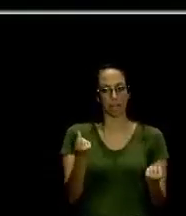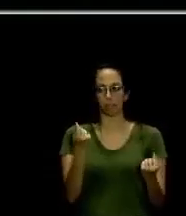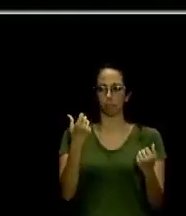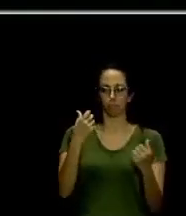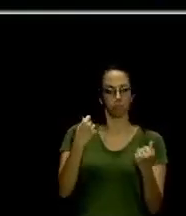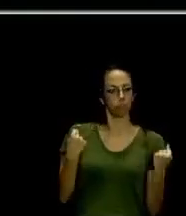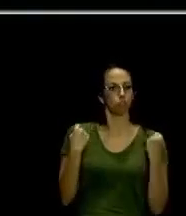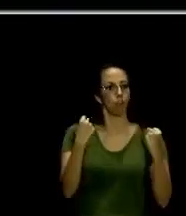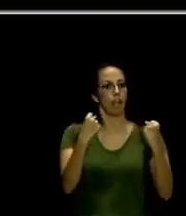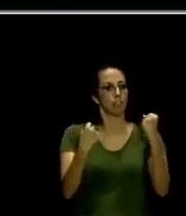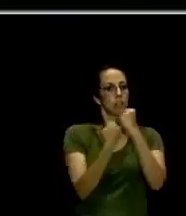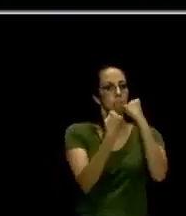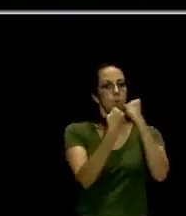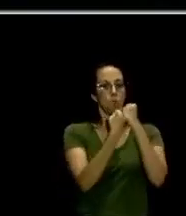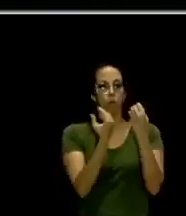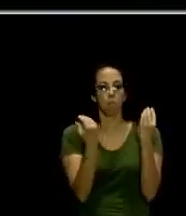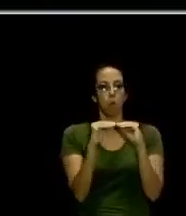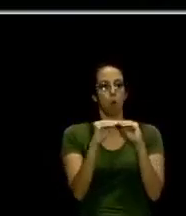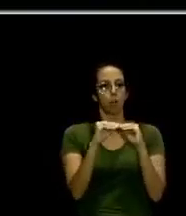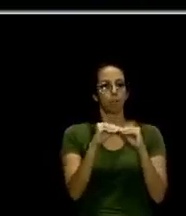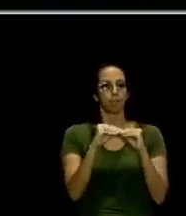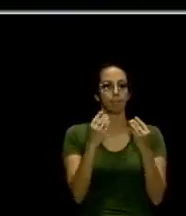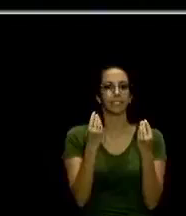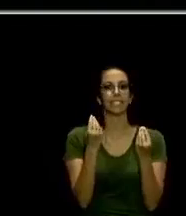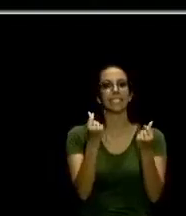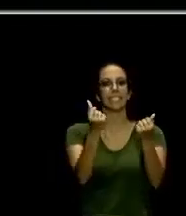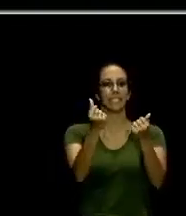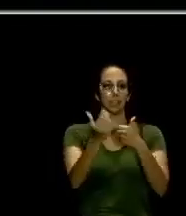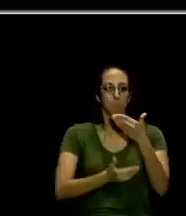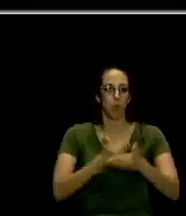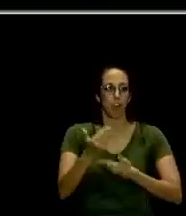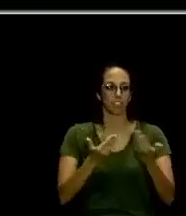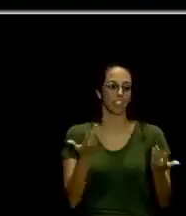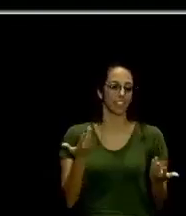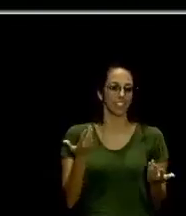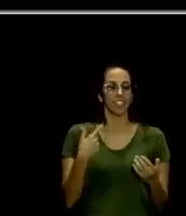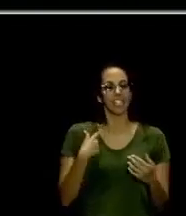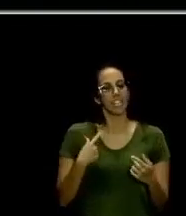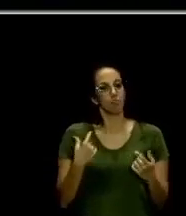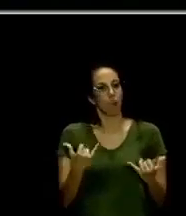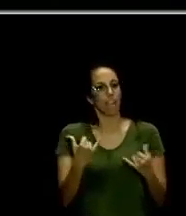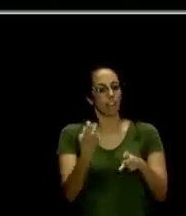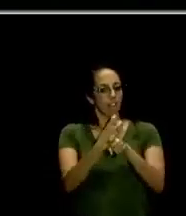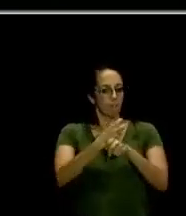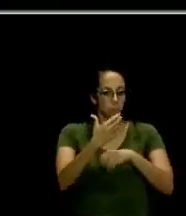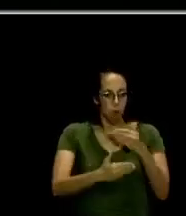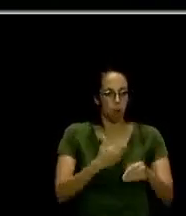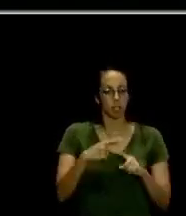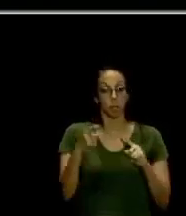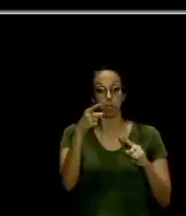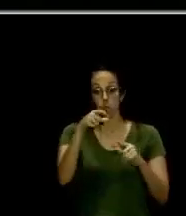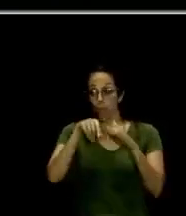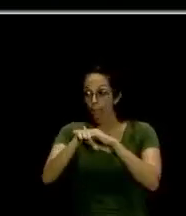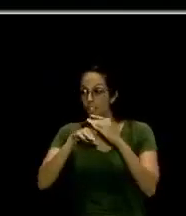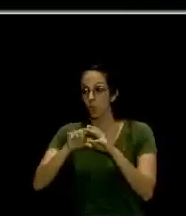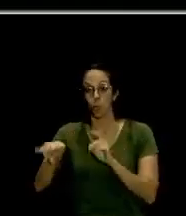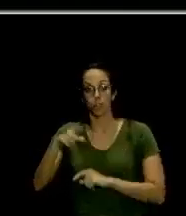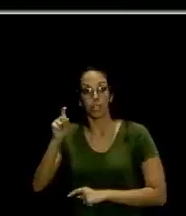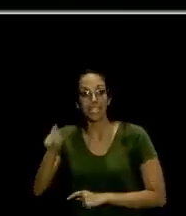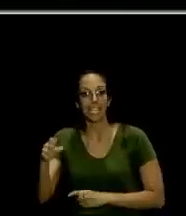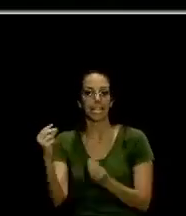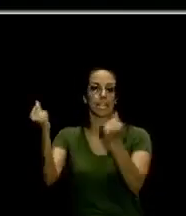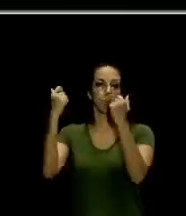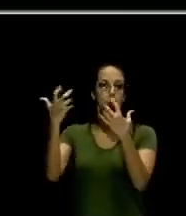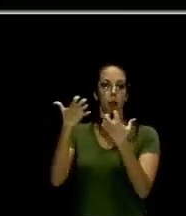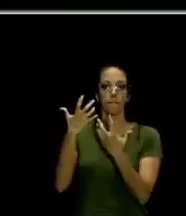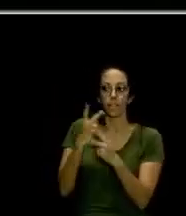in terms of making it more seamless for you to be able to access those benefits when you need it, but more importantly, making sure